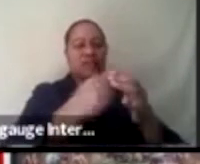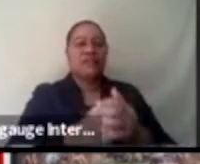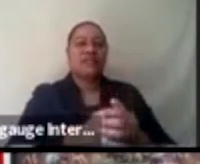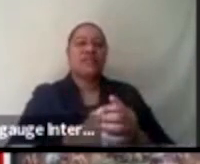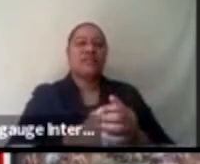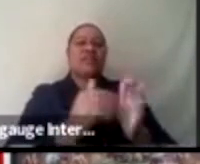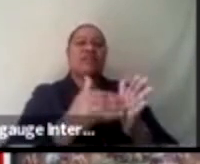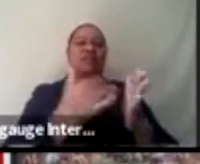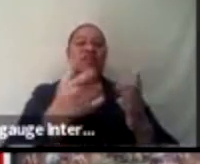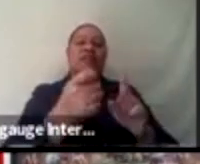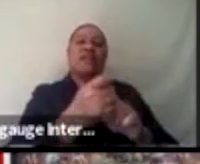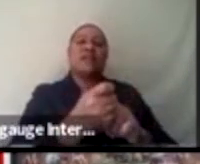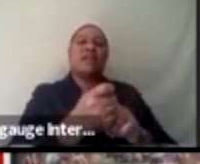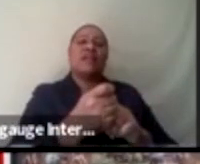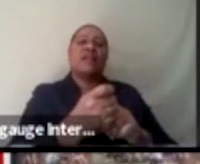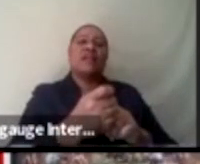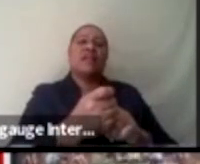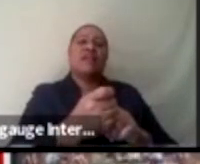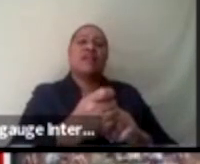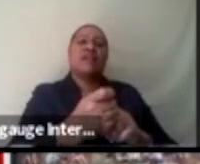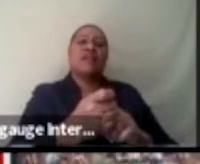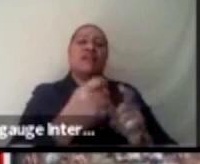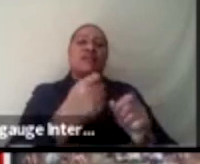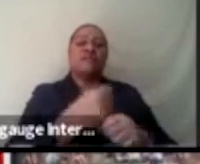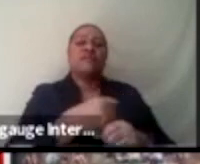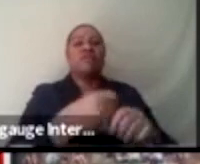the presidency of New Caledonia.